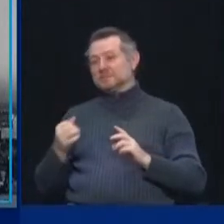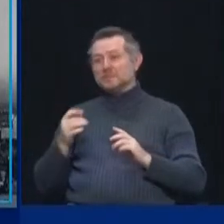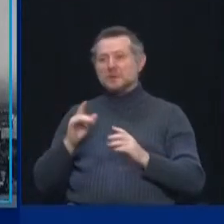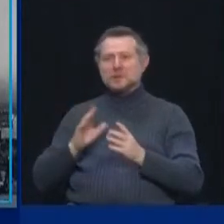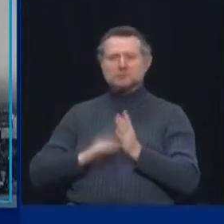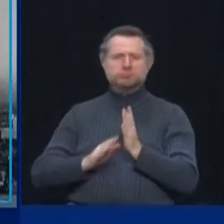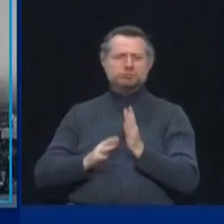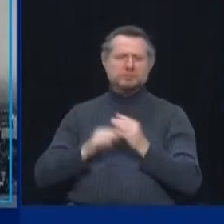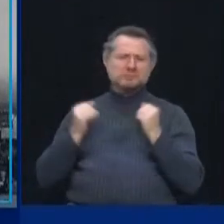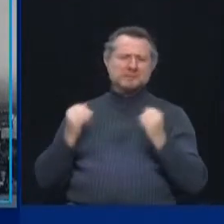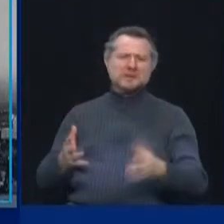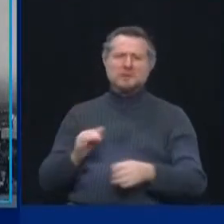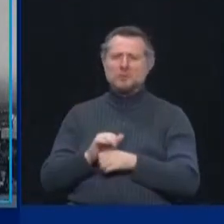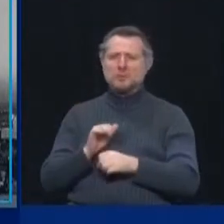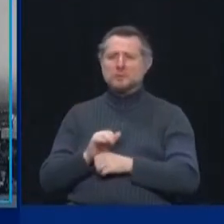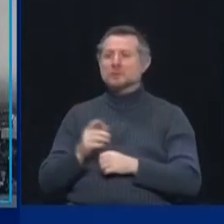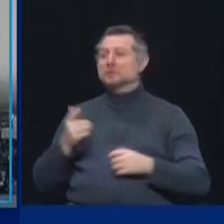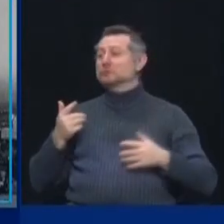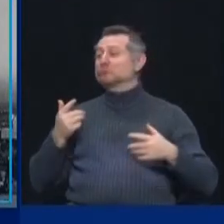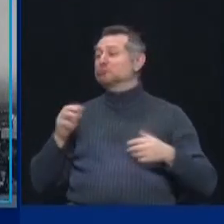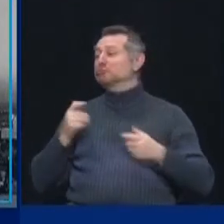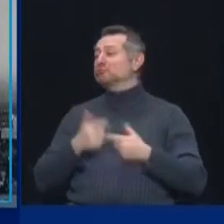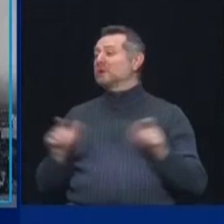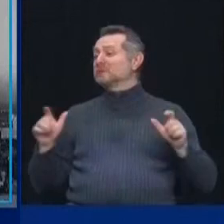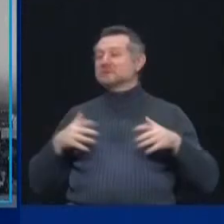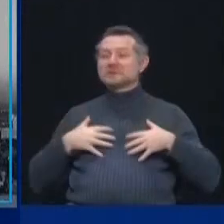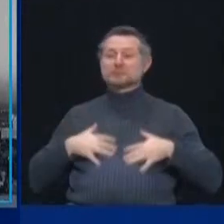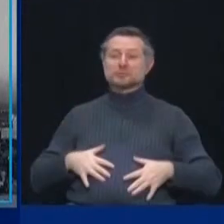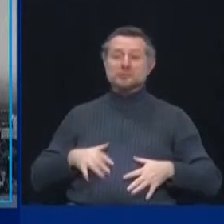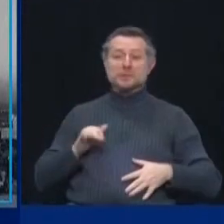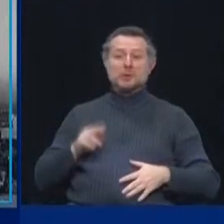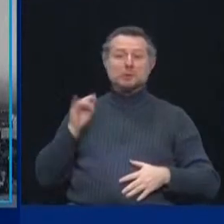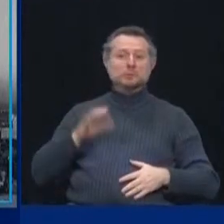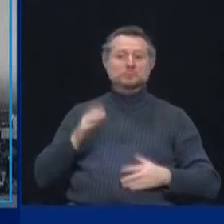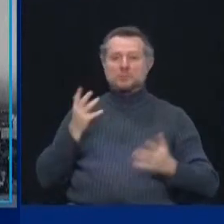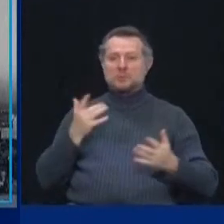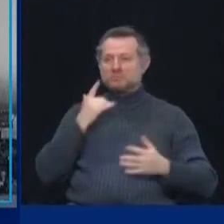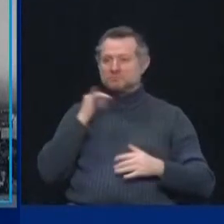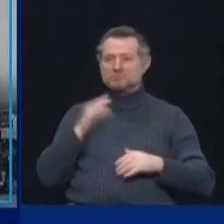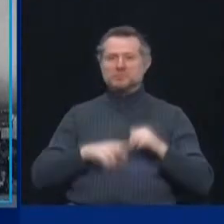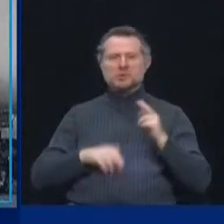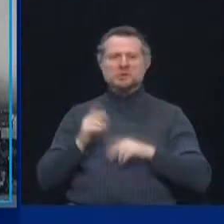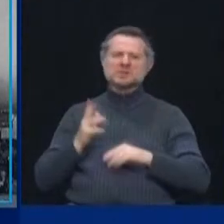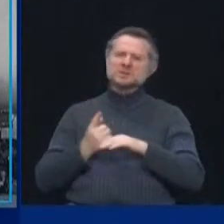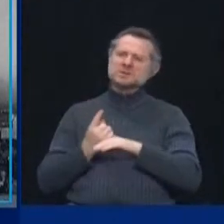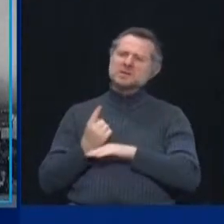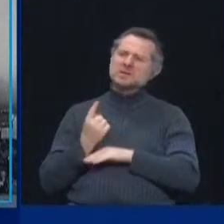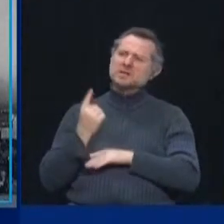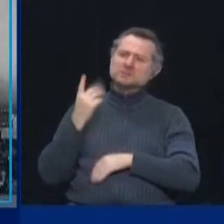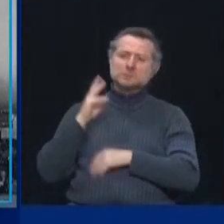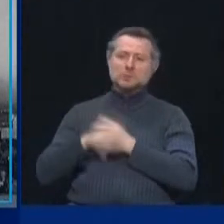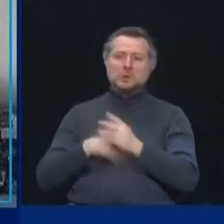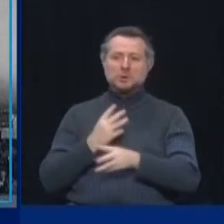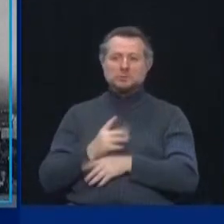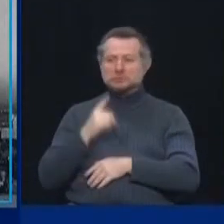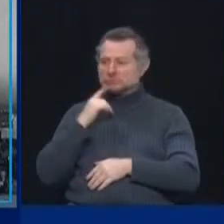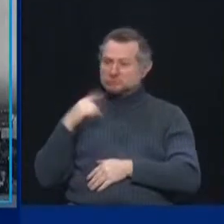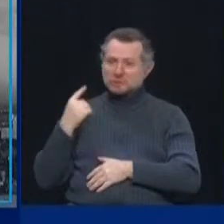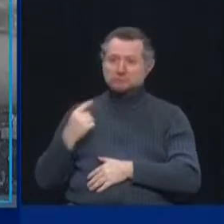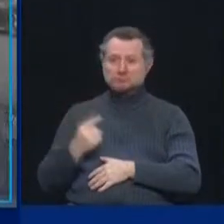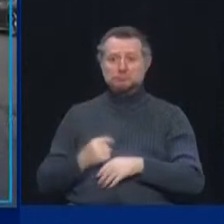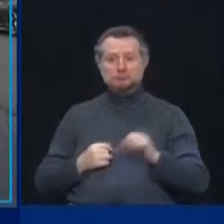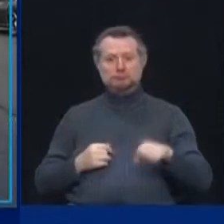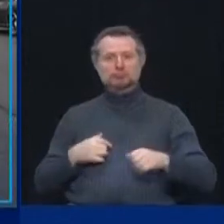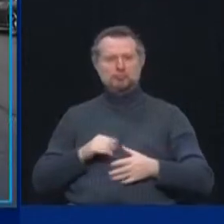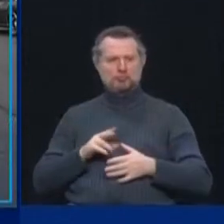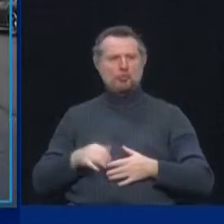the middle of the Great Depression. What are you, crazy? No. We're New York. And we want to show that, yes, this is the